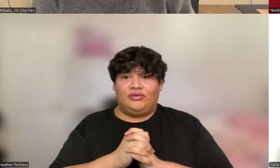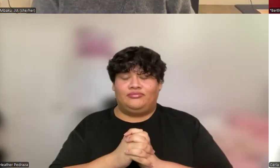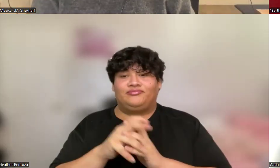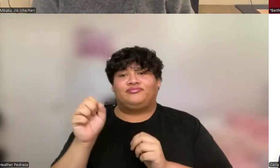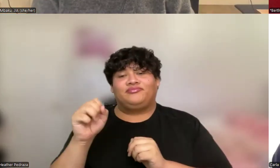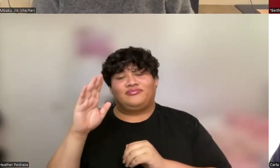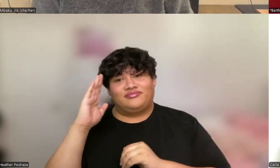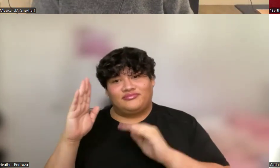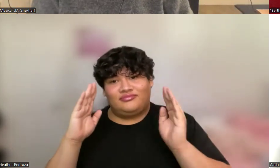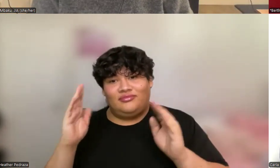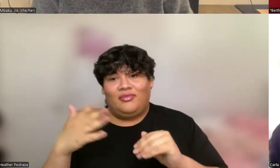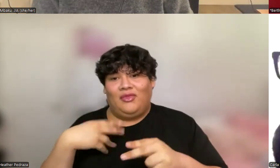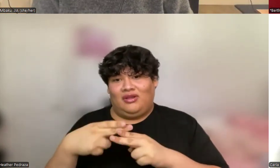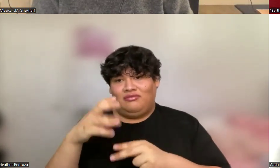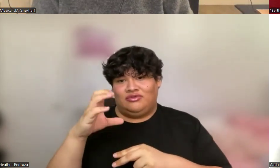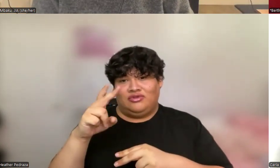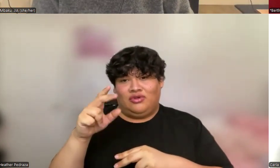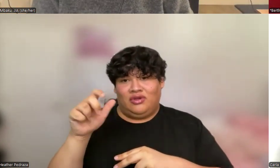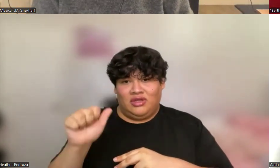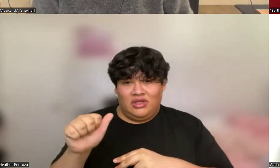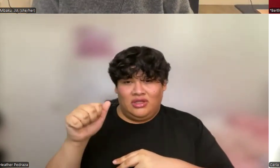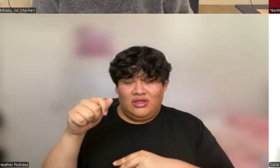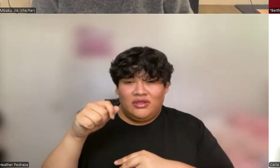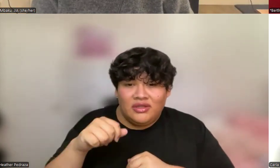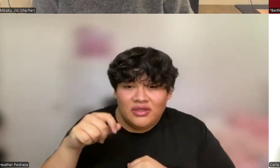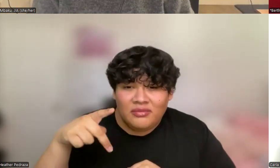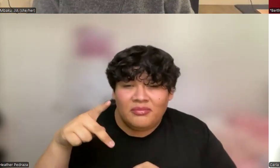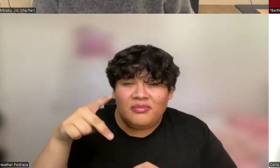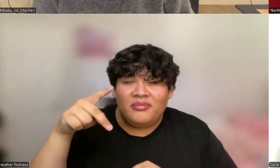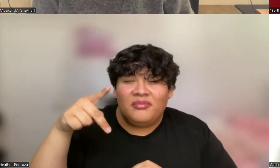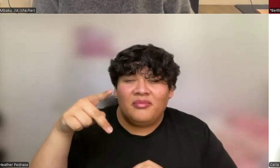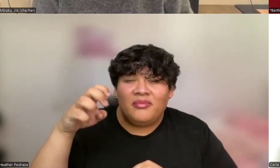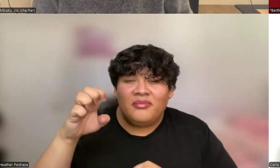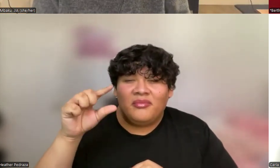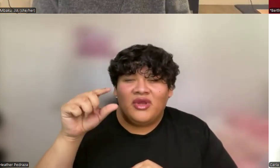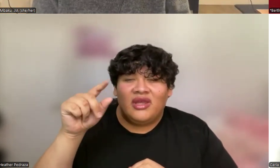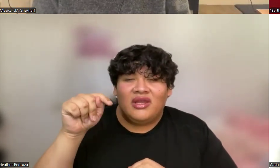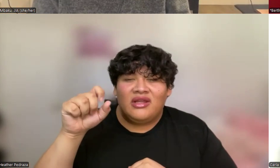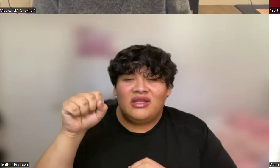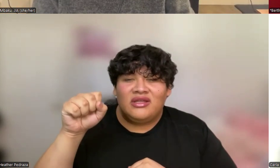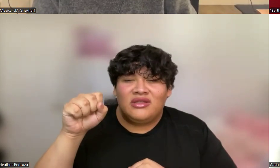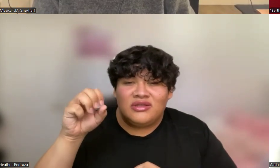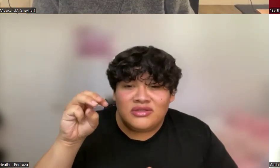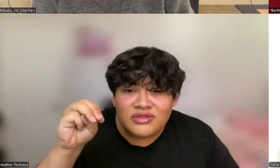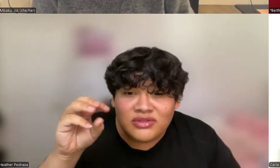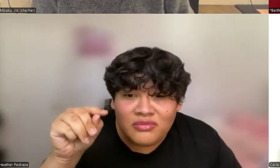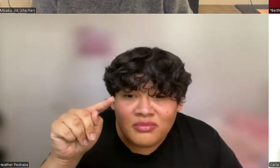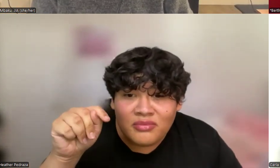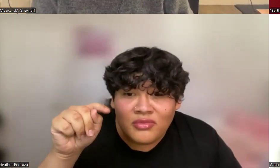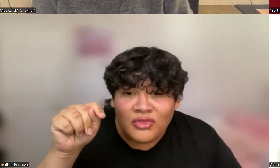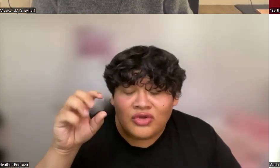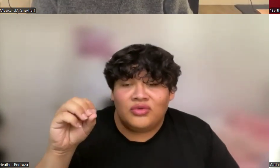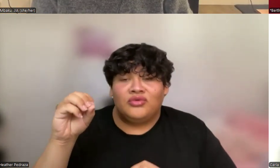Yeah, hi. I'm Carla Pedicino. I'm a geriatrician and palliative medicine physician. I have too many comments. I'll try to keep them